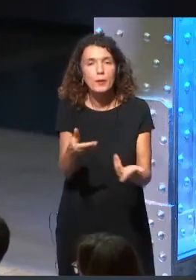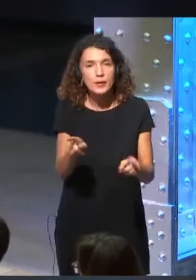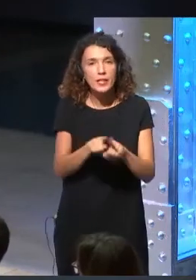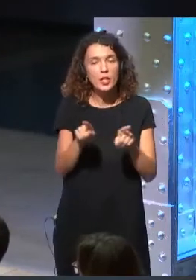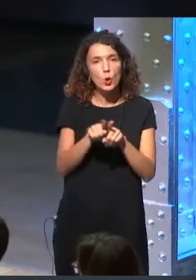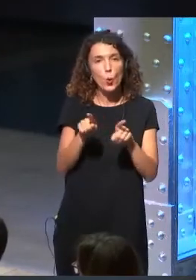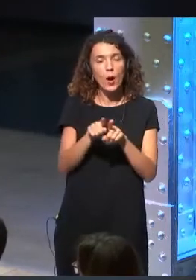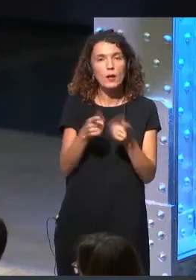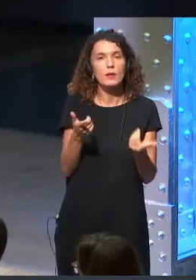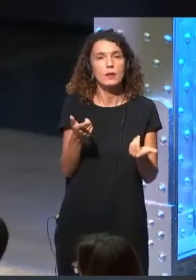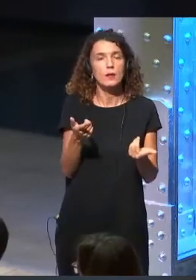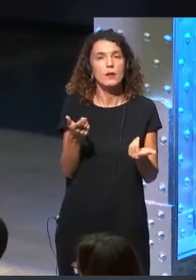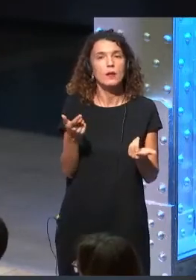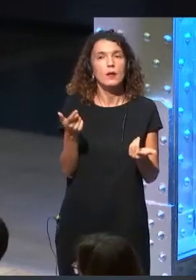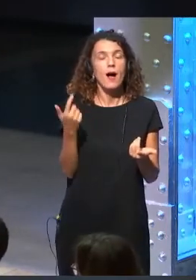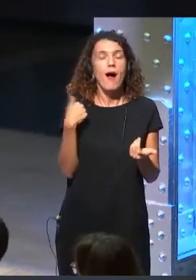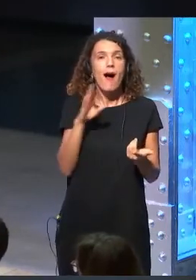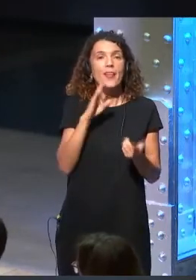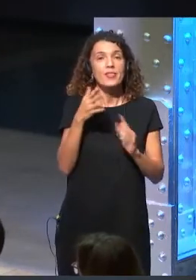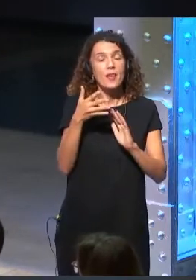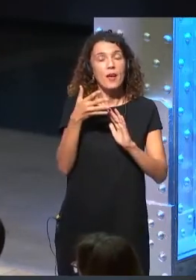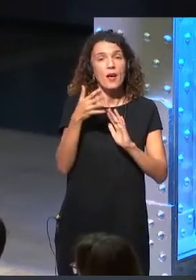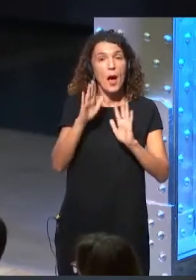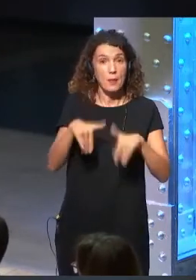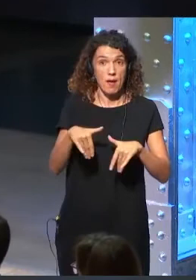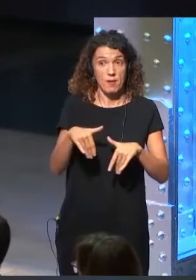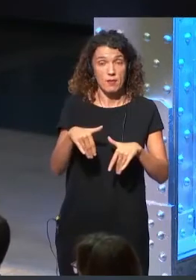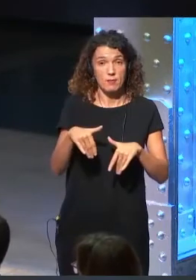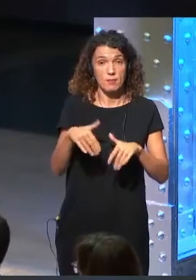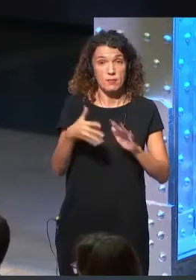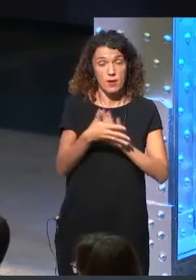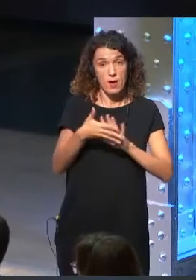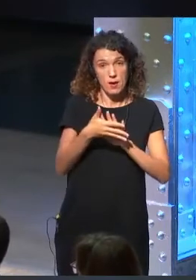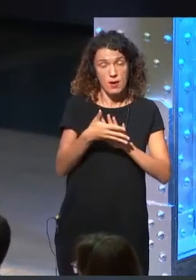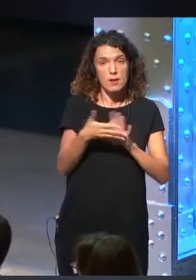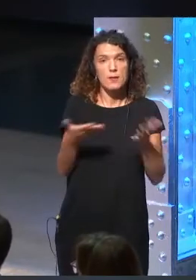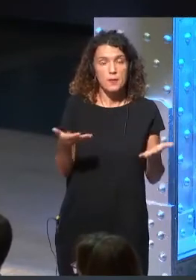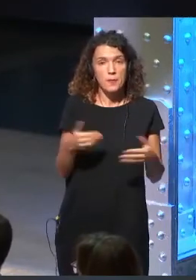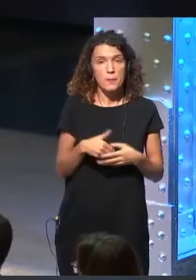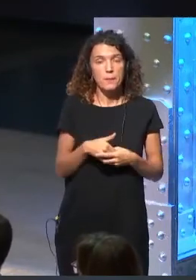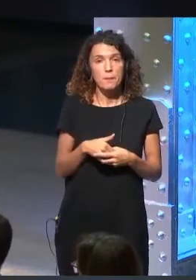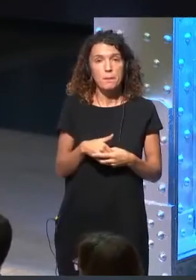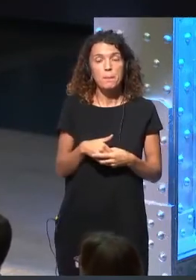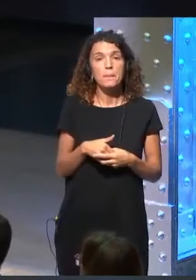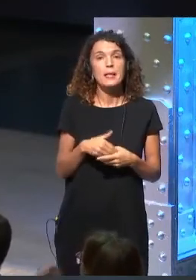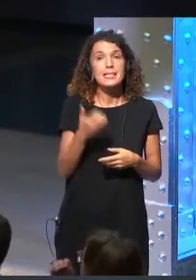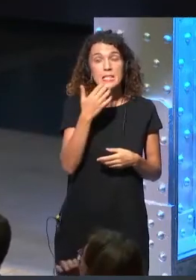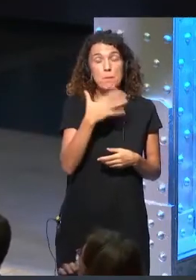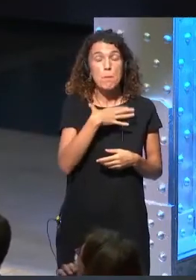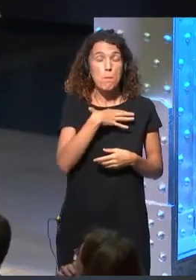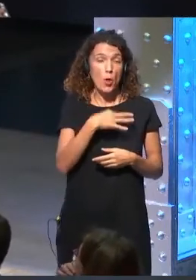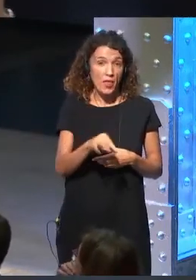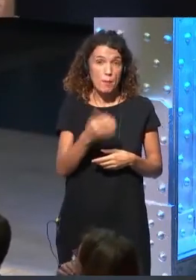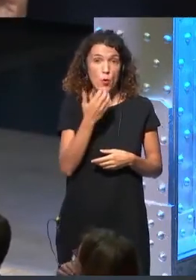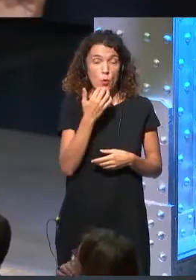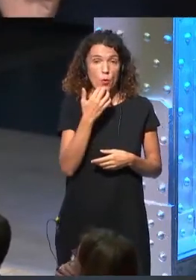trying to say at the end, though rather too briefly, was that if we can actually see a way